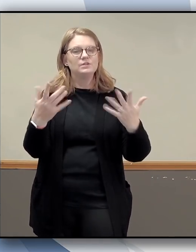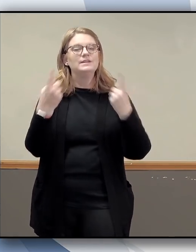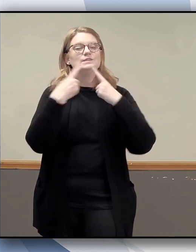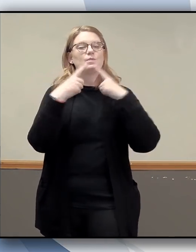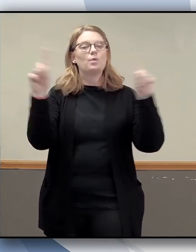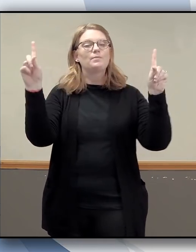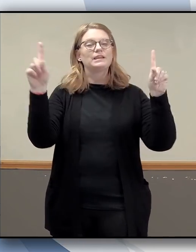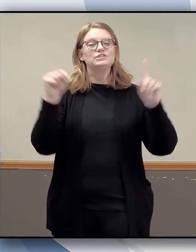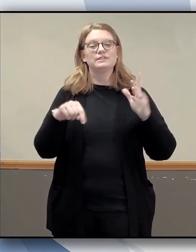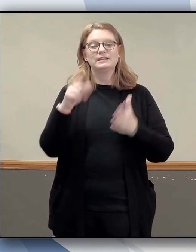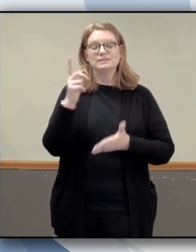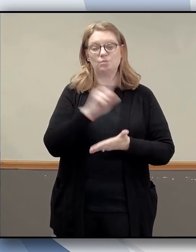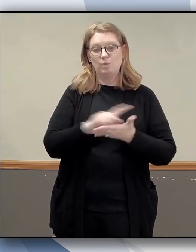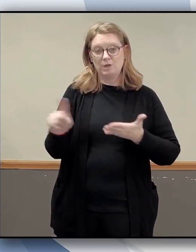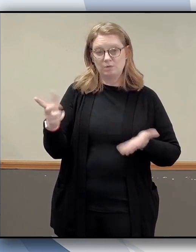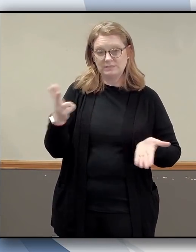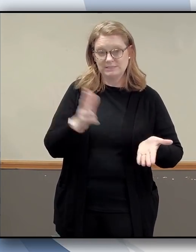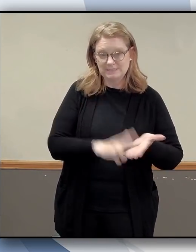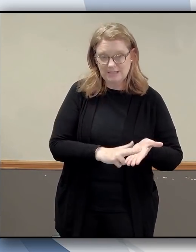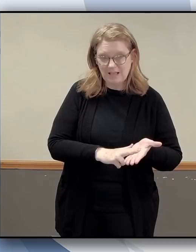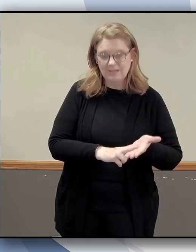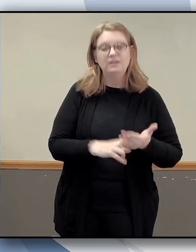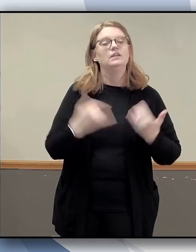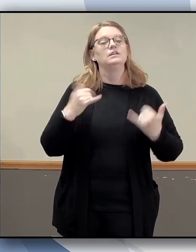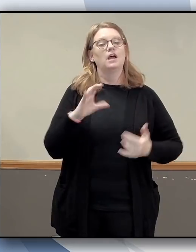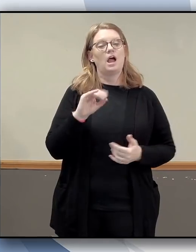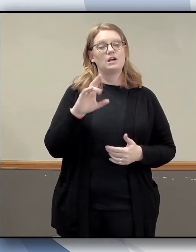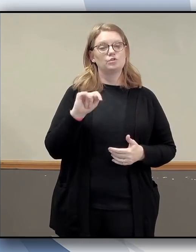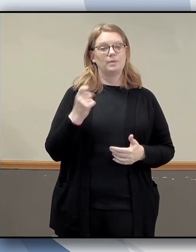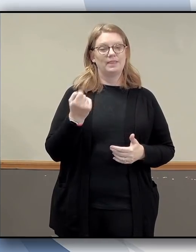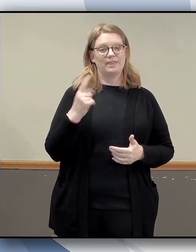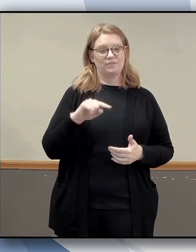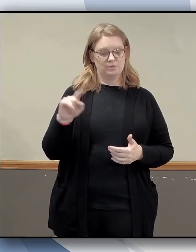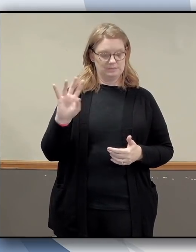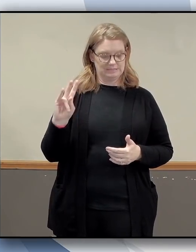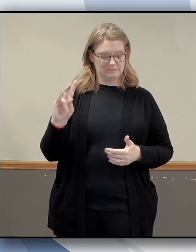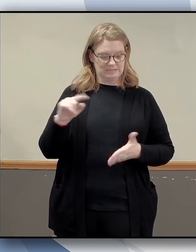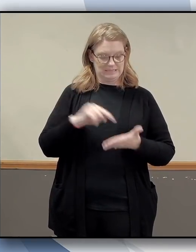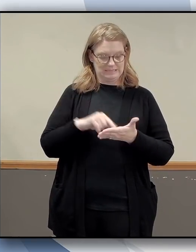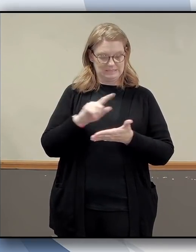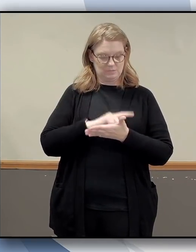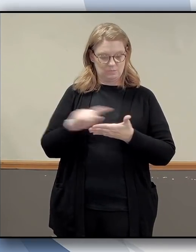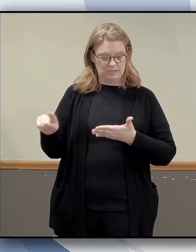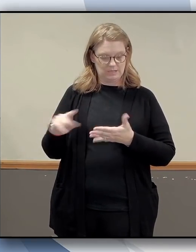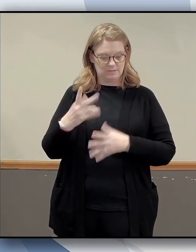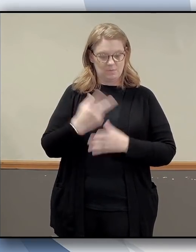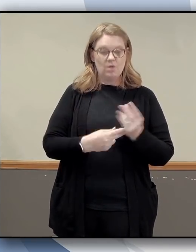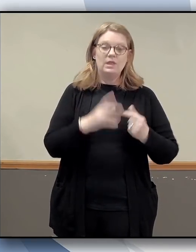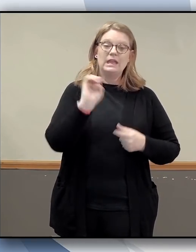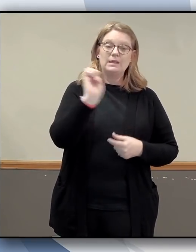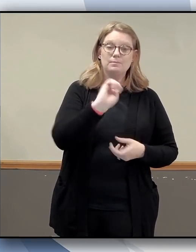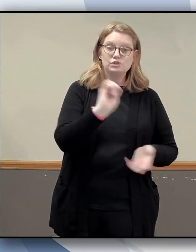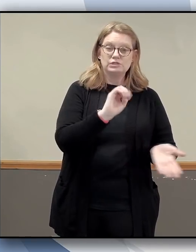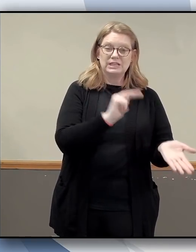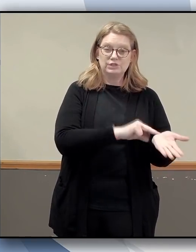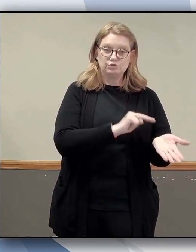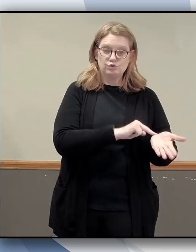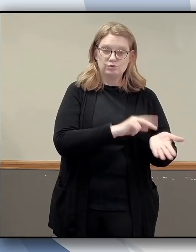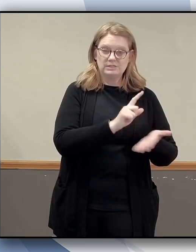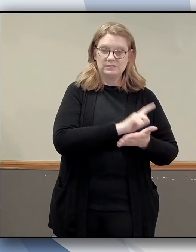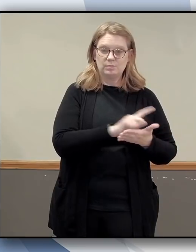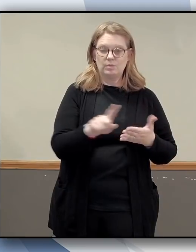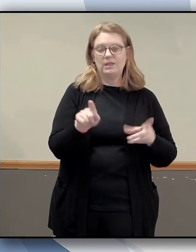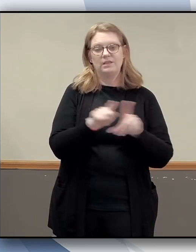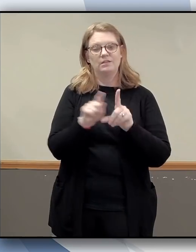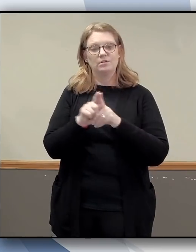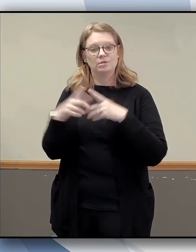very fitting. This is October 11th through the 17th, the week we're in right now. It's both Emergency Nurses Week and it's